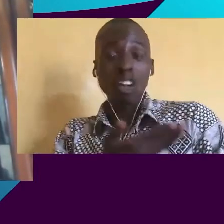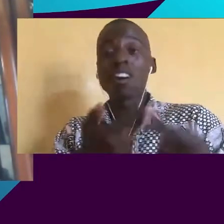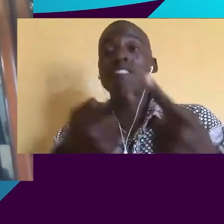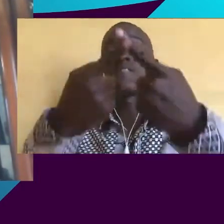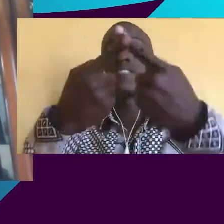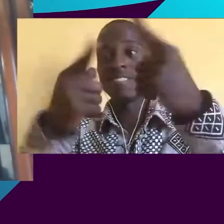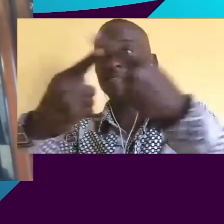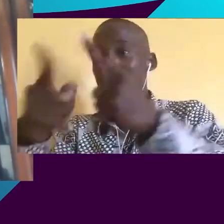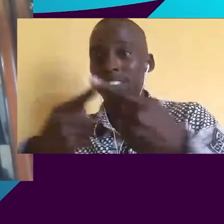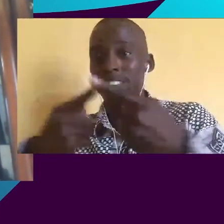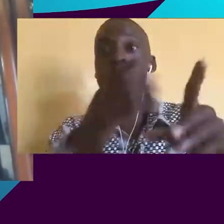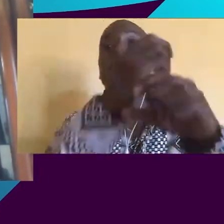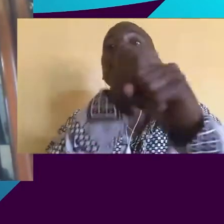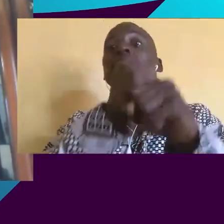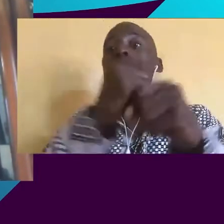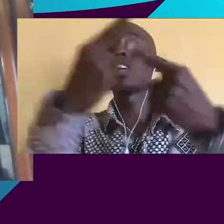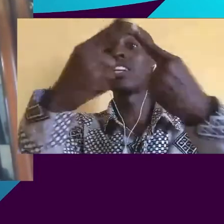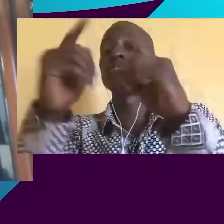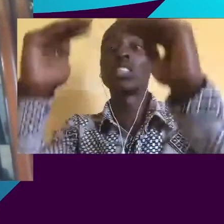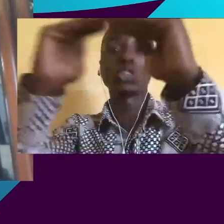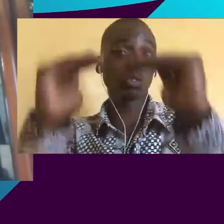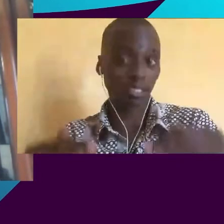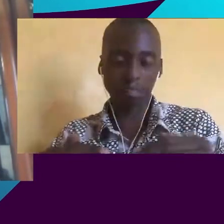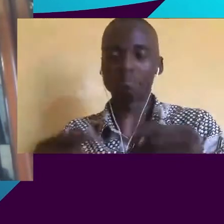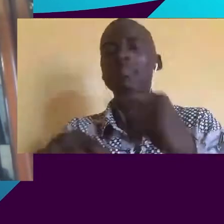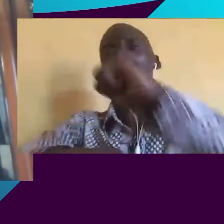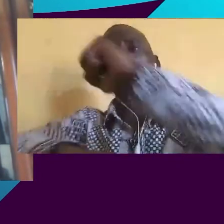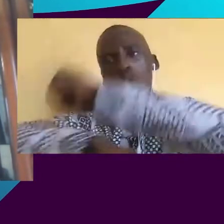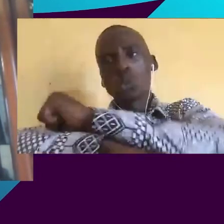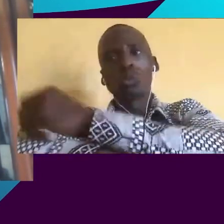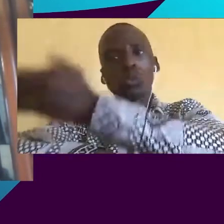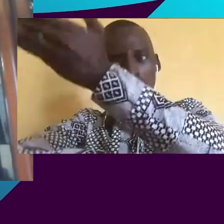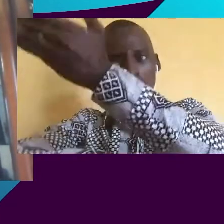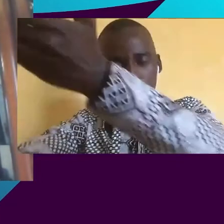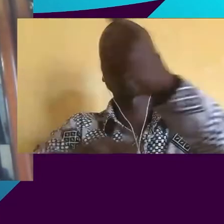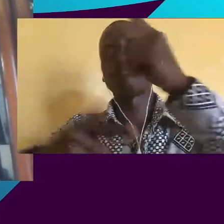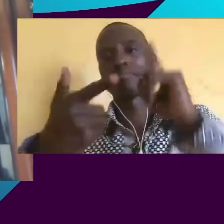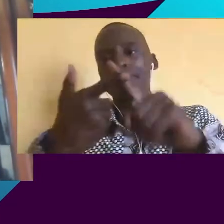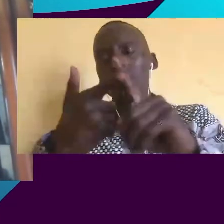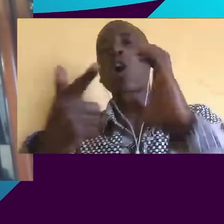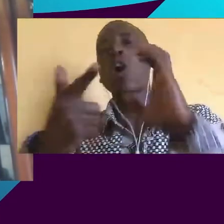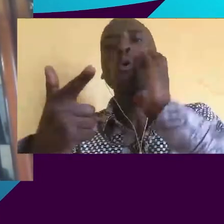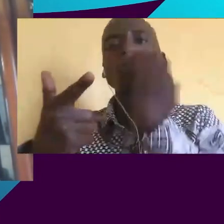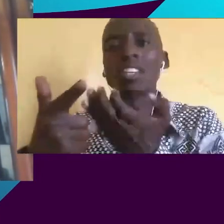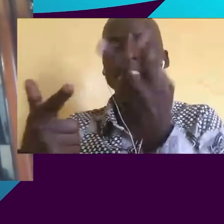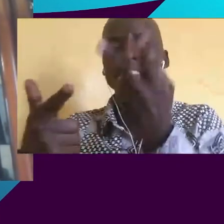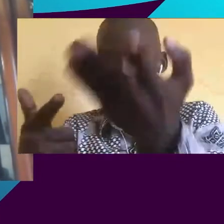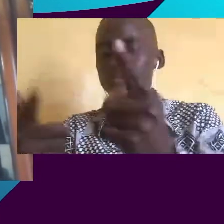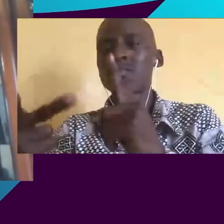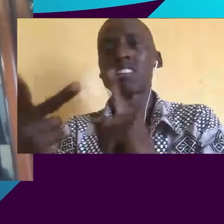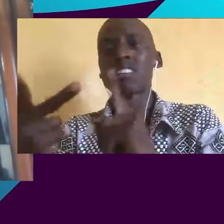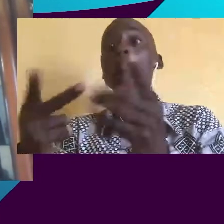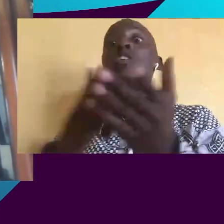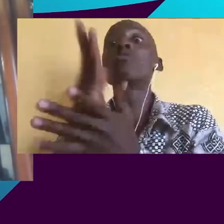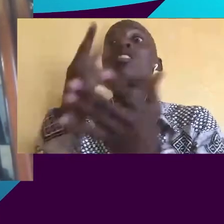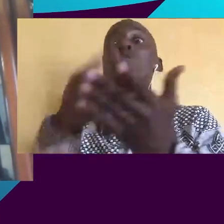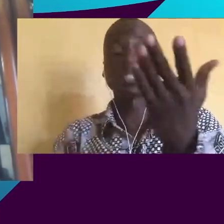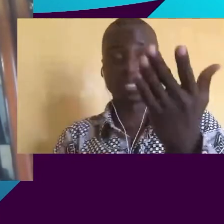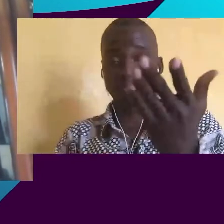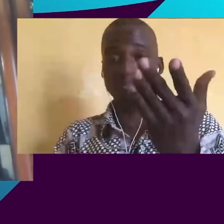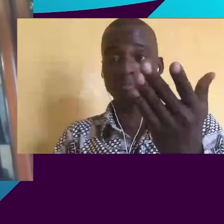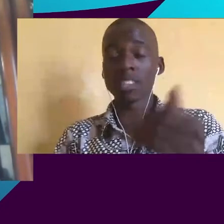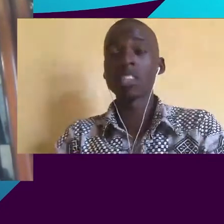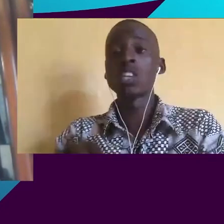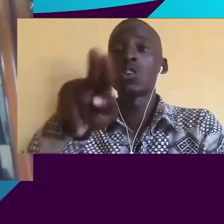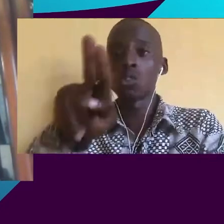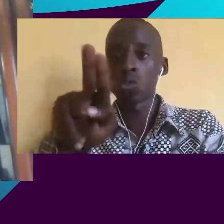existing structures. They are the schools, they are there. And they are those who are in the communities. But the thing is, the UOC doesn't